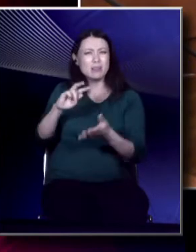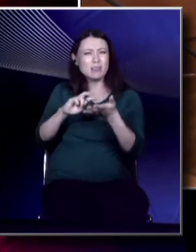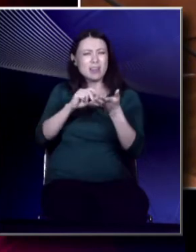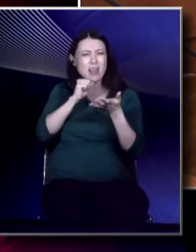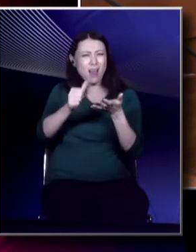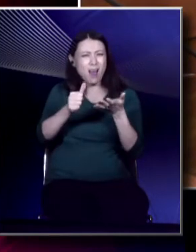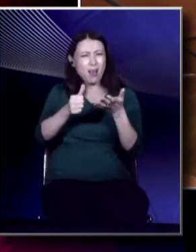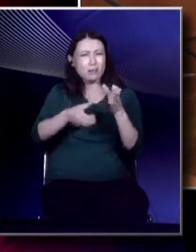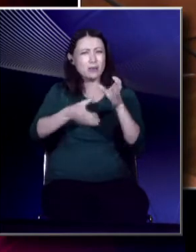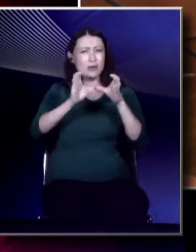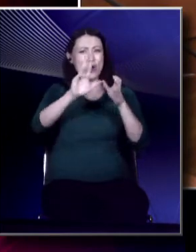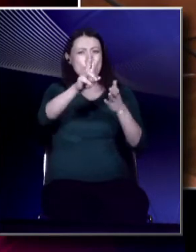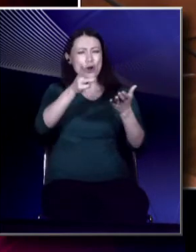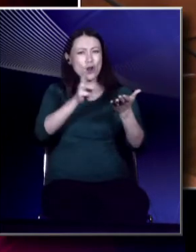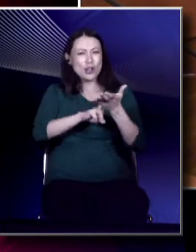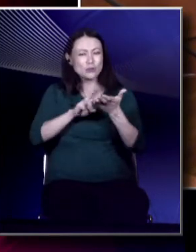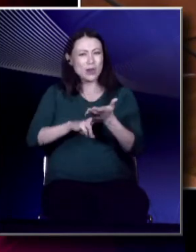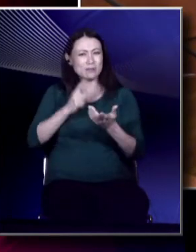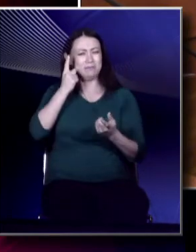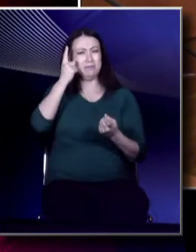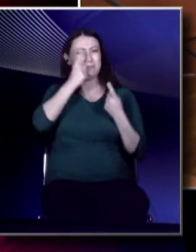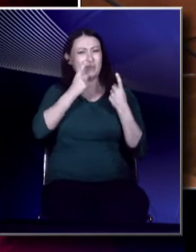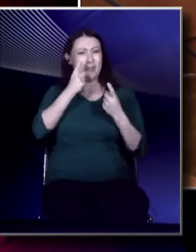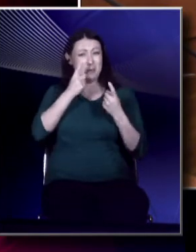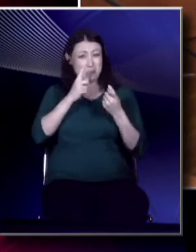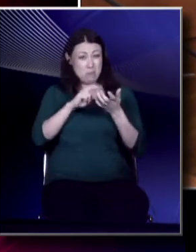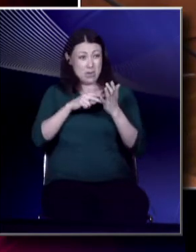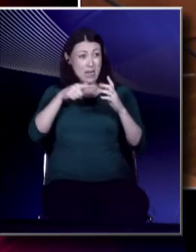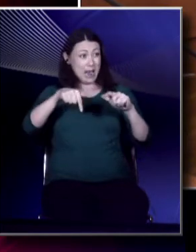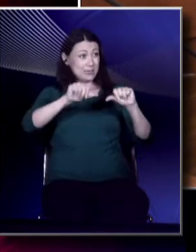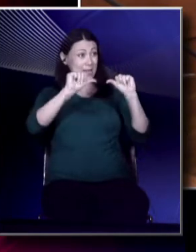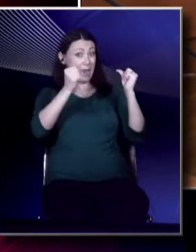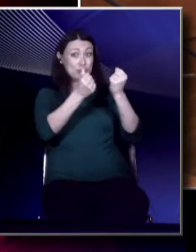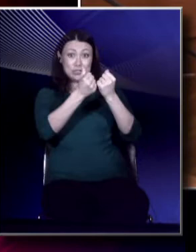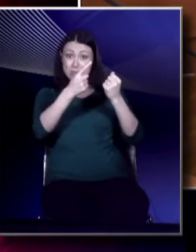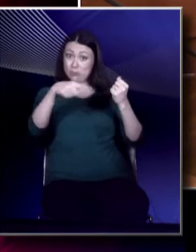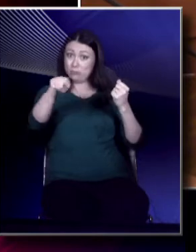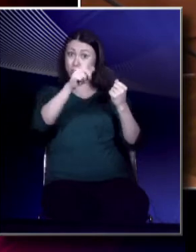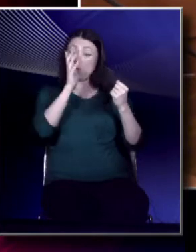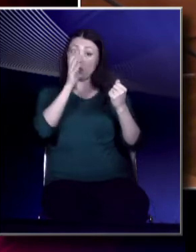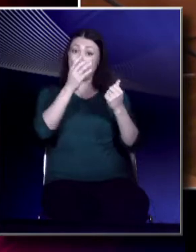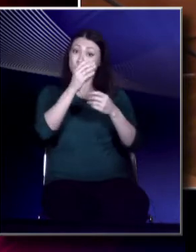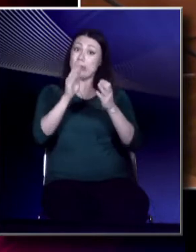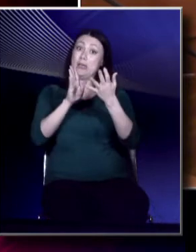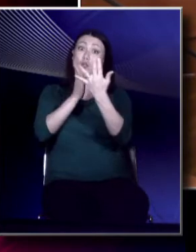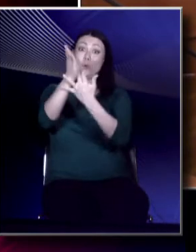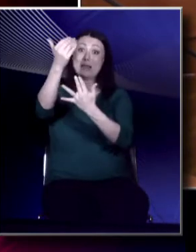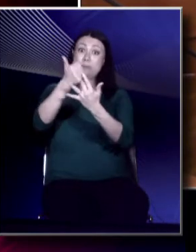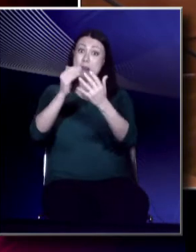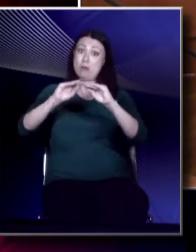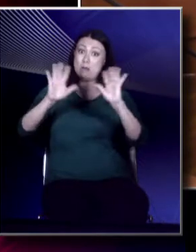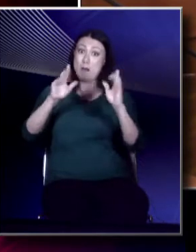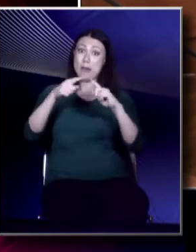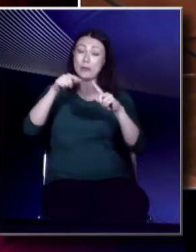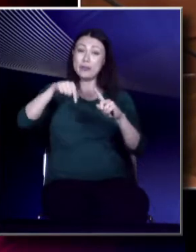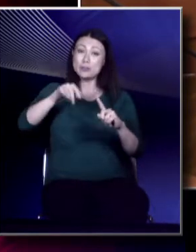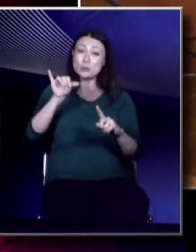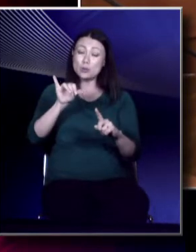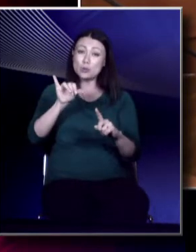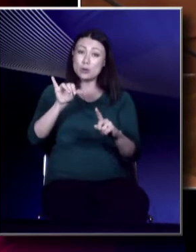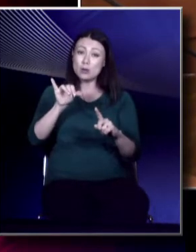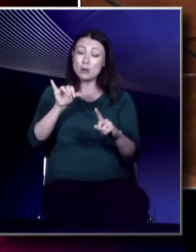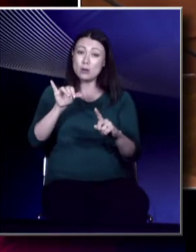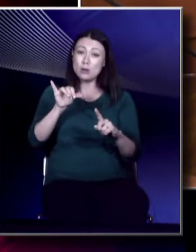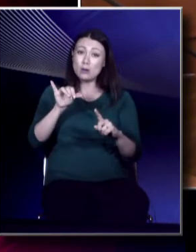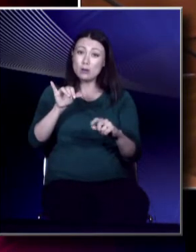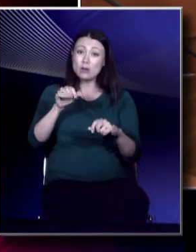an agency, will we have transparency in this matter as well? I was fortunate this week to hear a talk on esprit de corps,